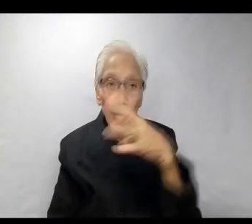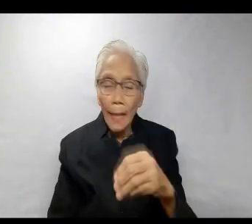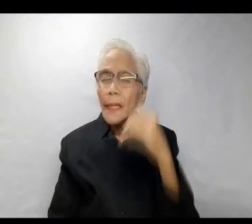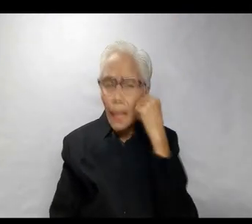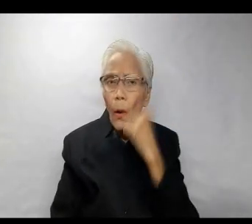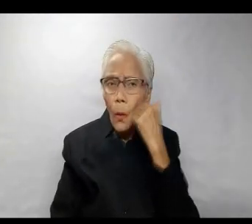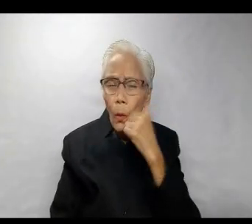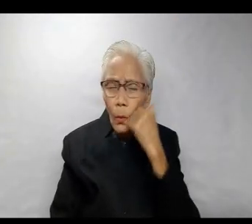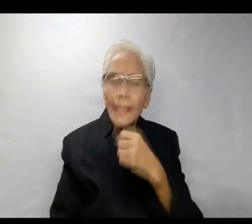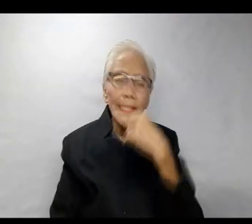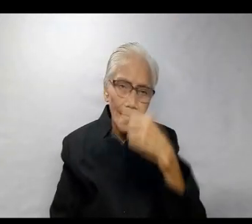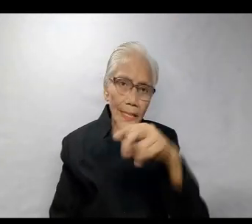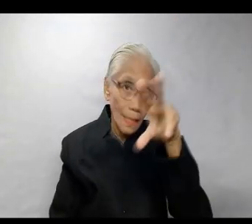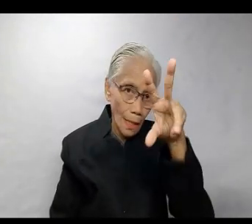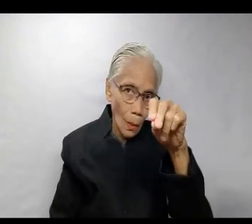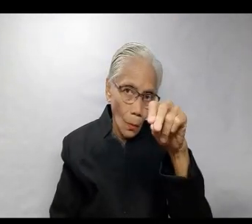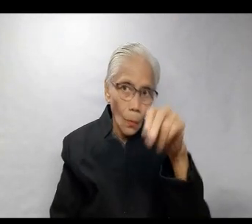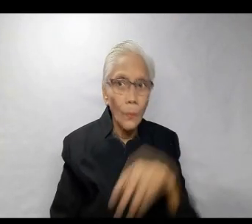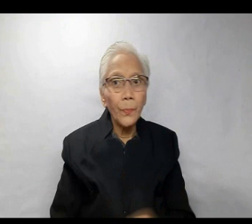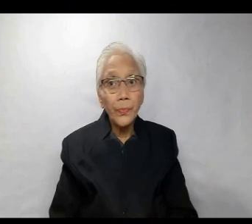He always says no.